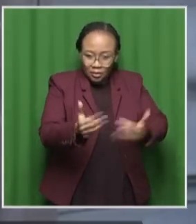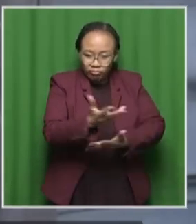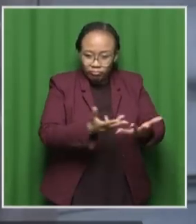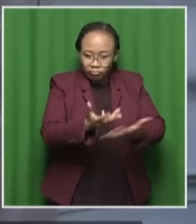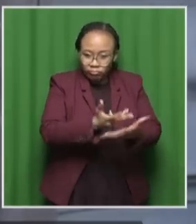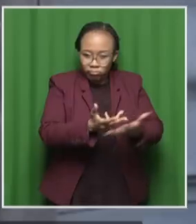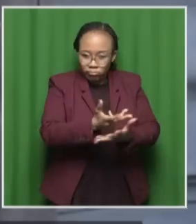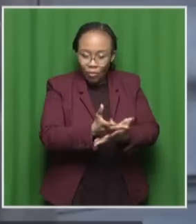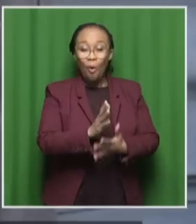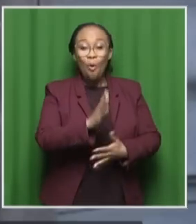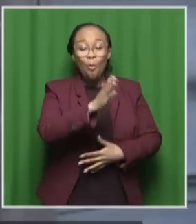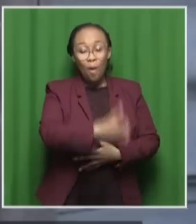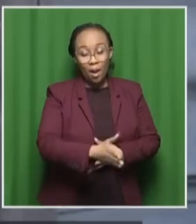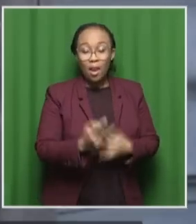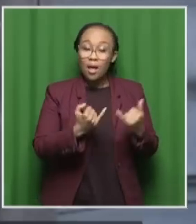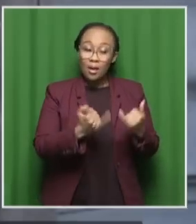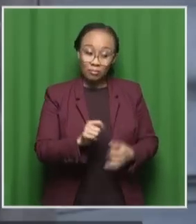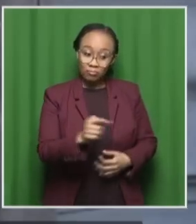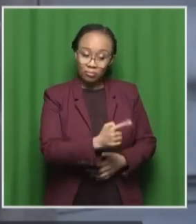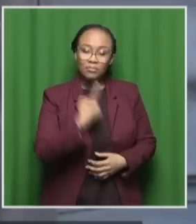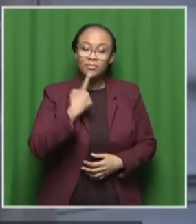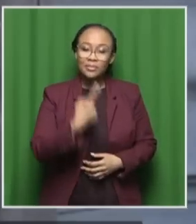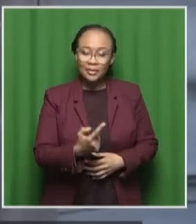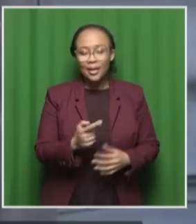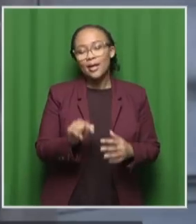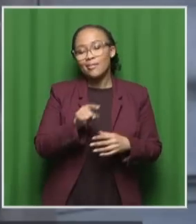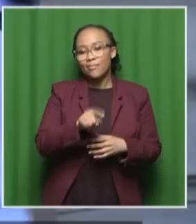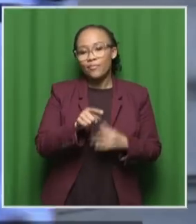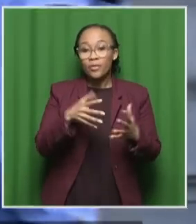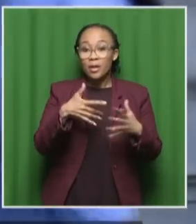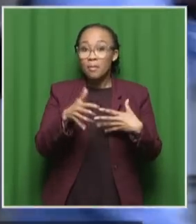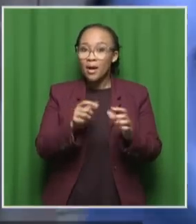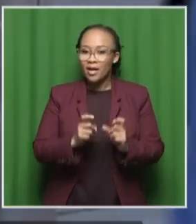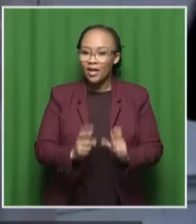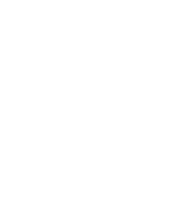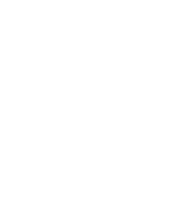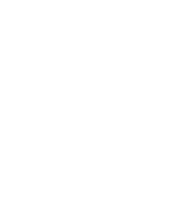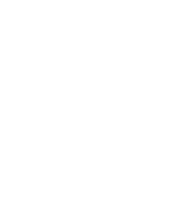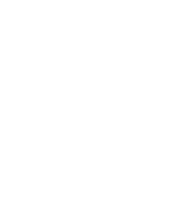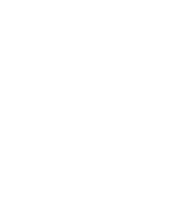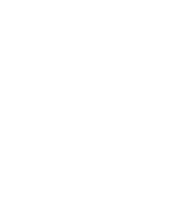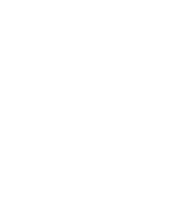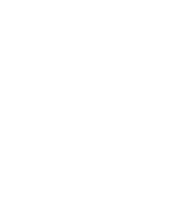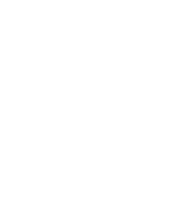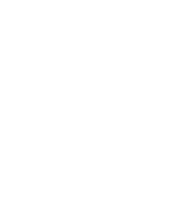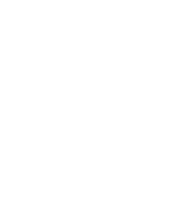that this matter is urgent, and only then will the court be able to entertain the merits.